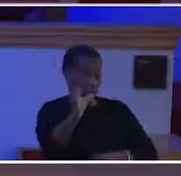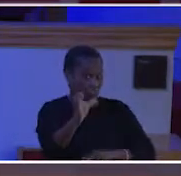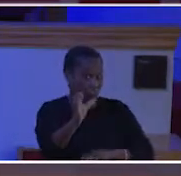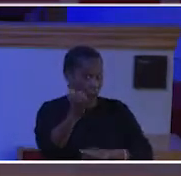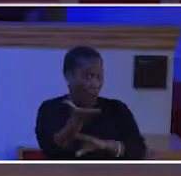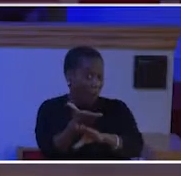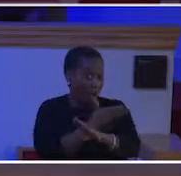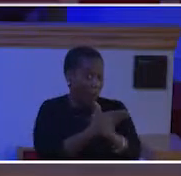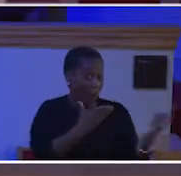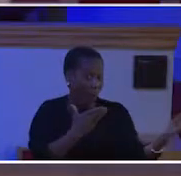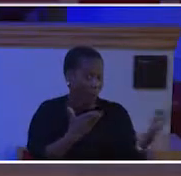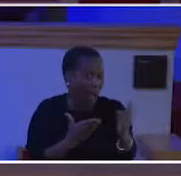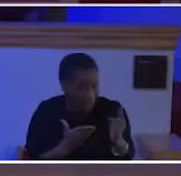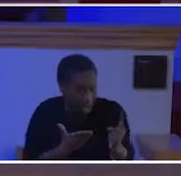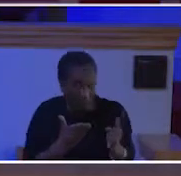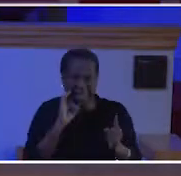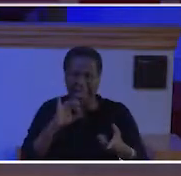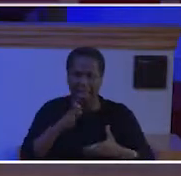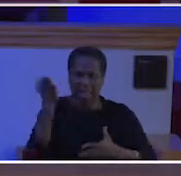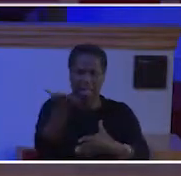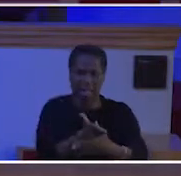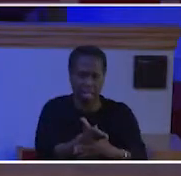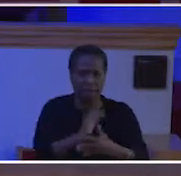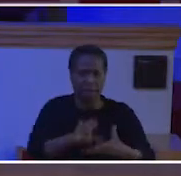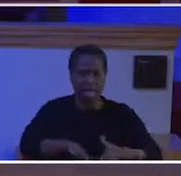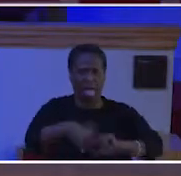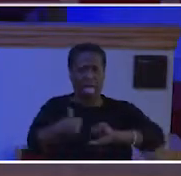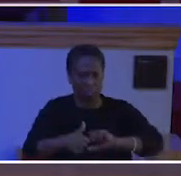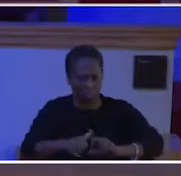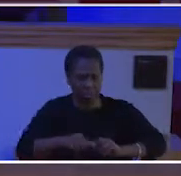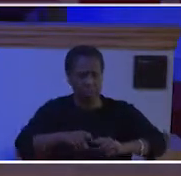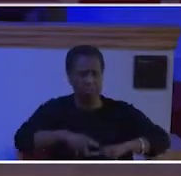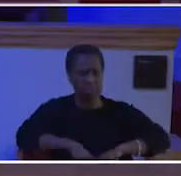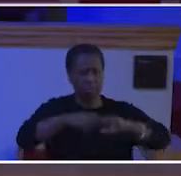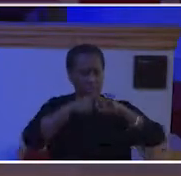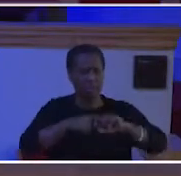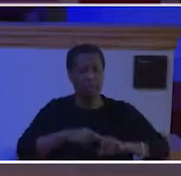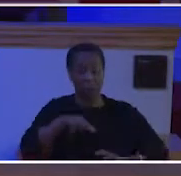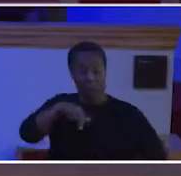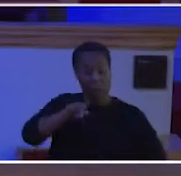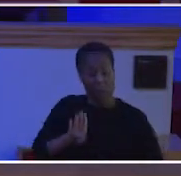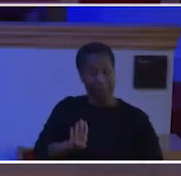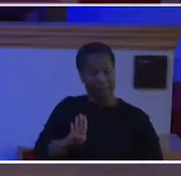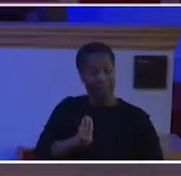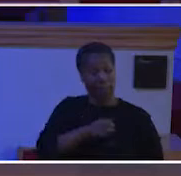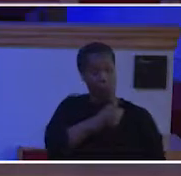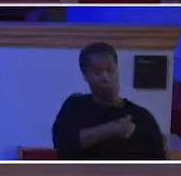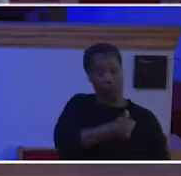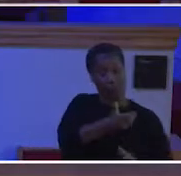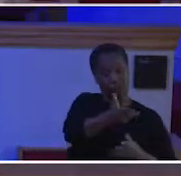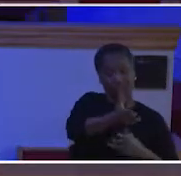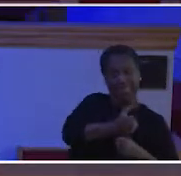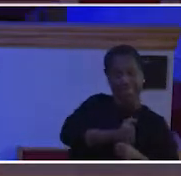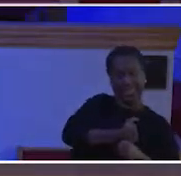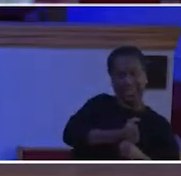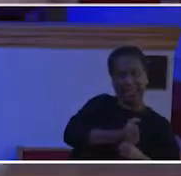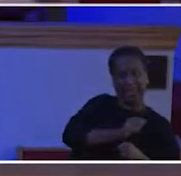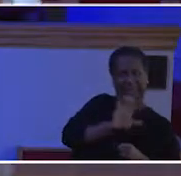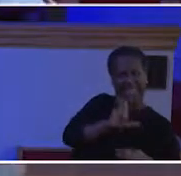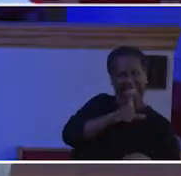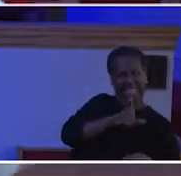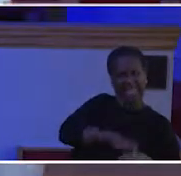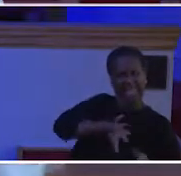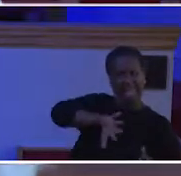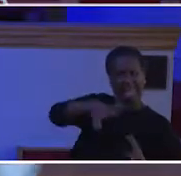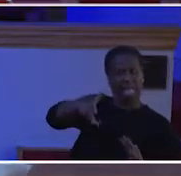Any interruption or disruption in either the quarterback or the receiver's timing